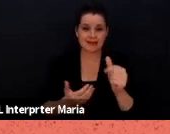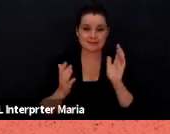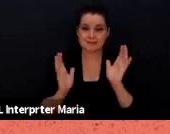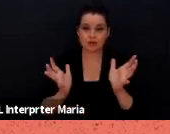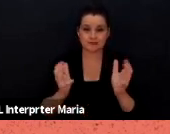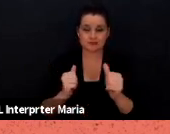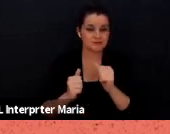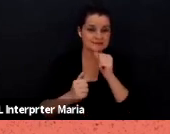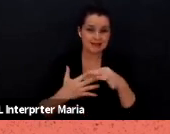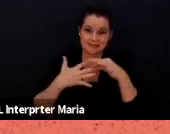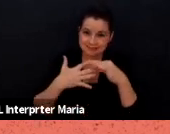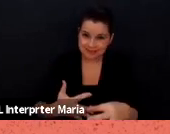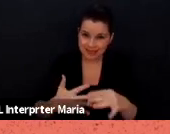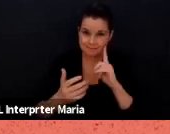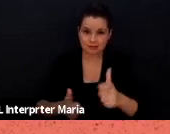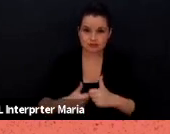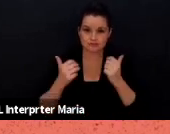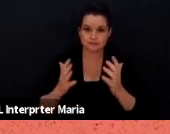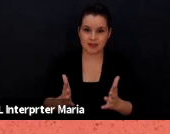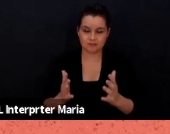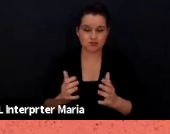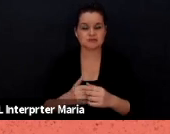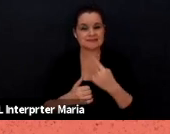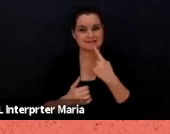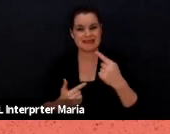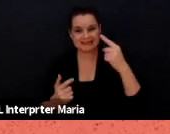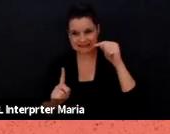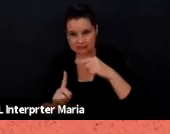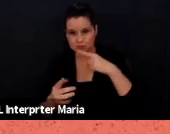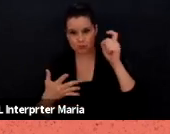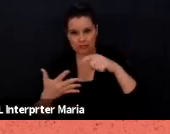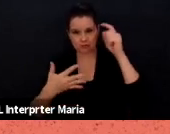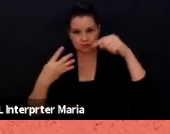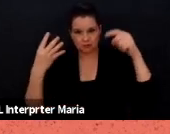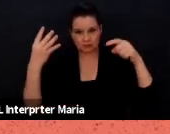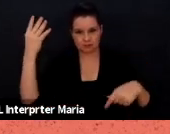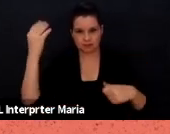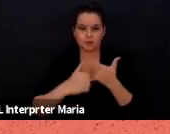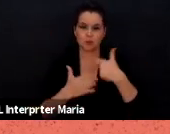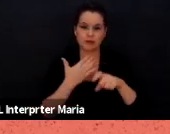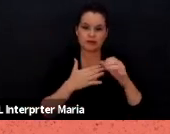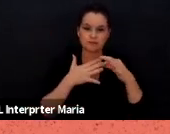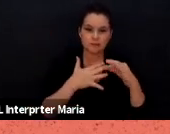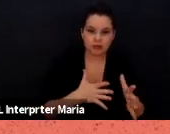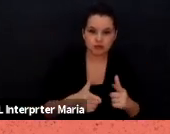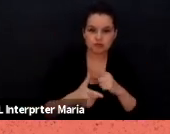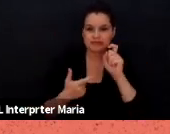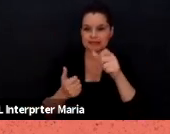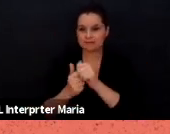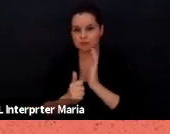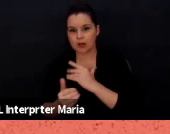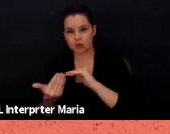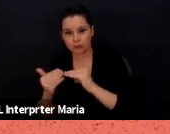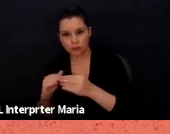not led by survivors saying, this is what we need. This is what we need from our leaders. This is what we need from our